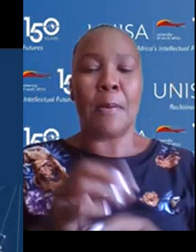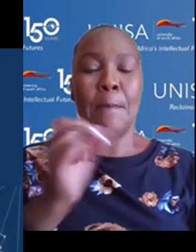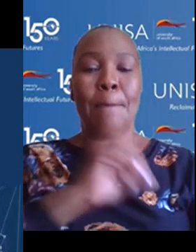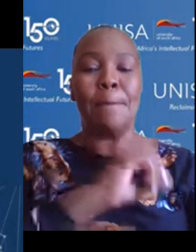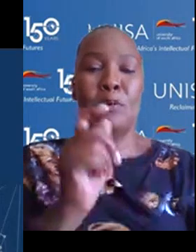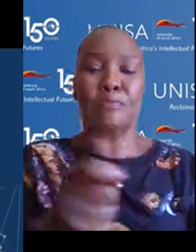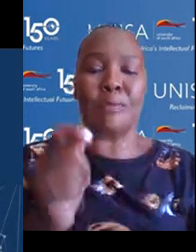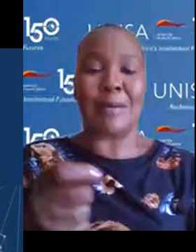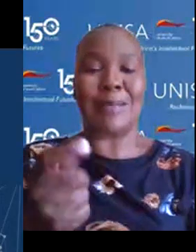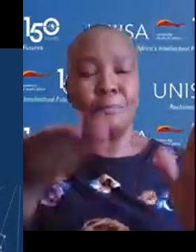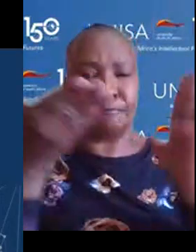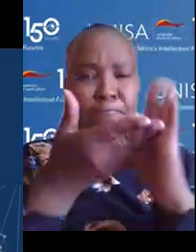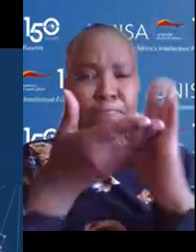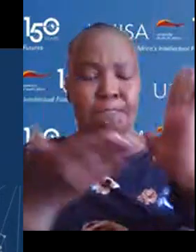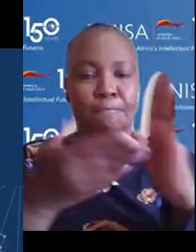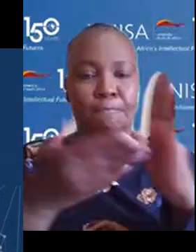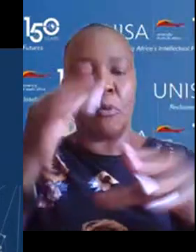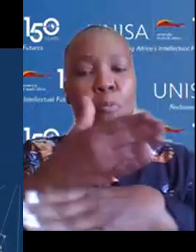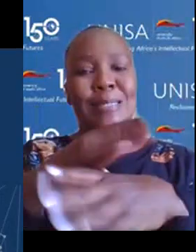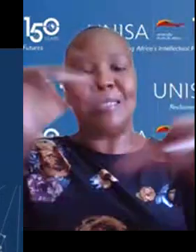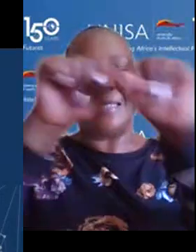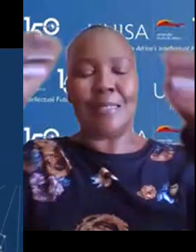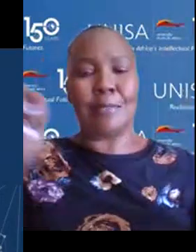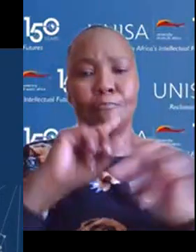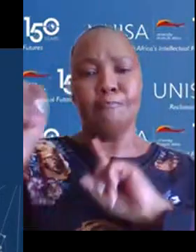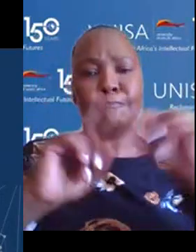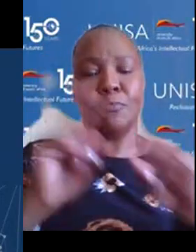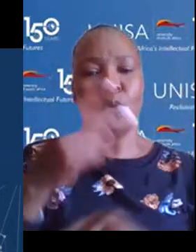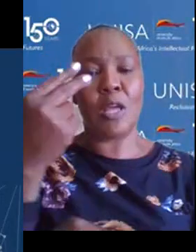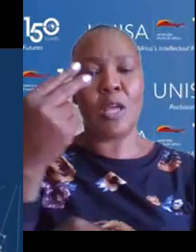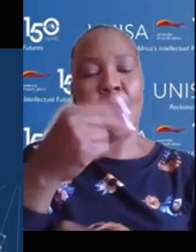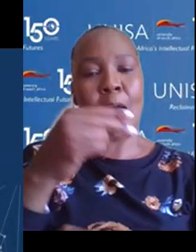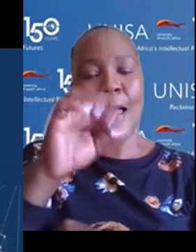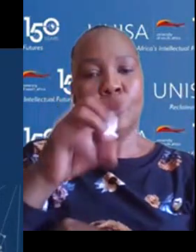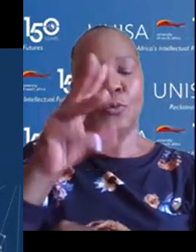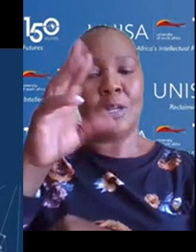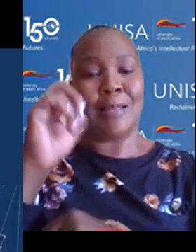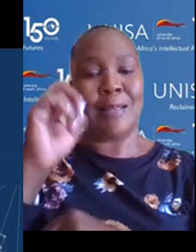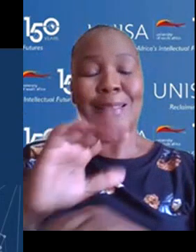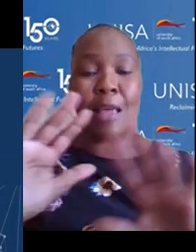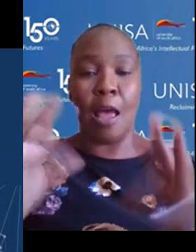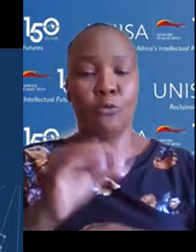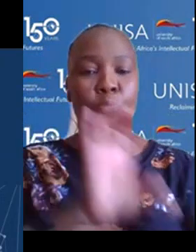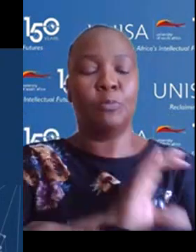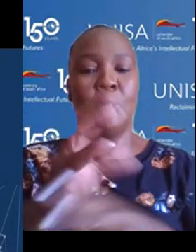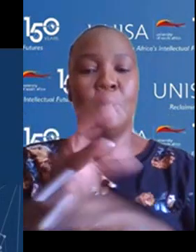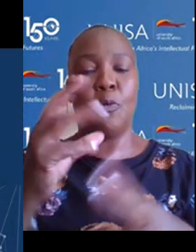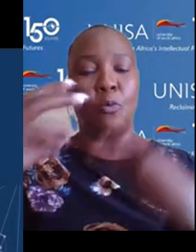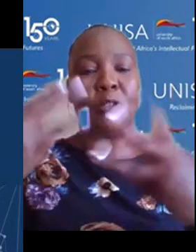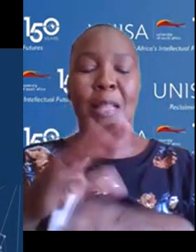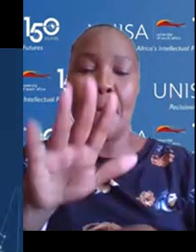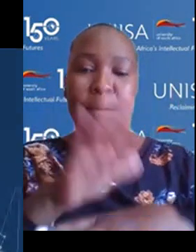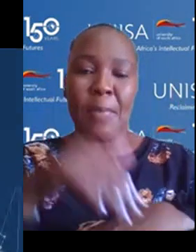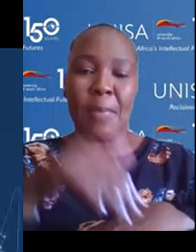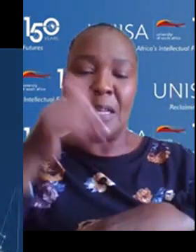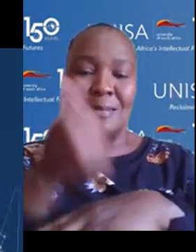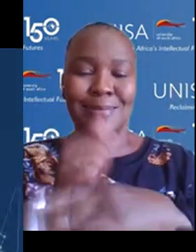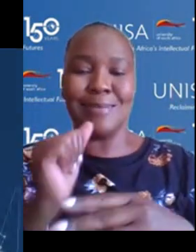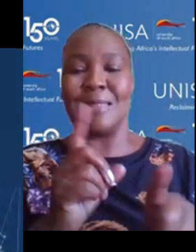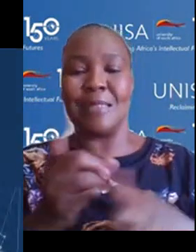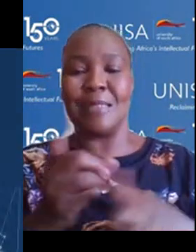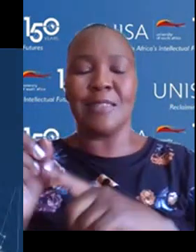the operating system, which then talks to the hardware. And that's how your computer works. So it's basically the instructions